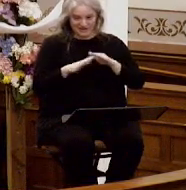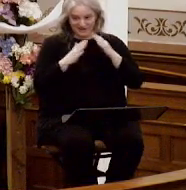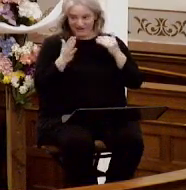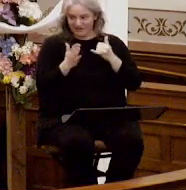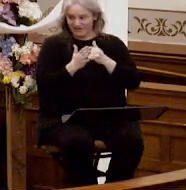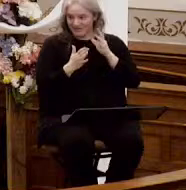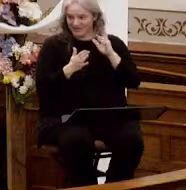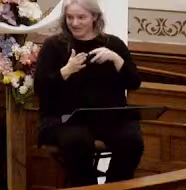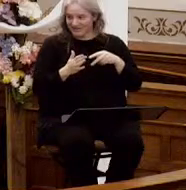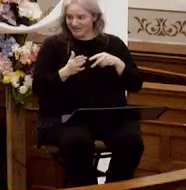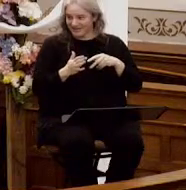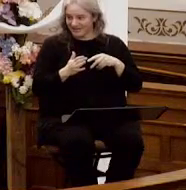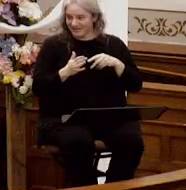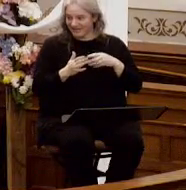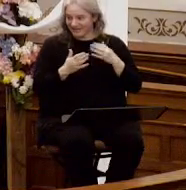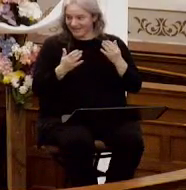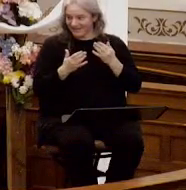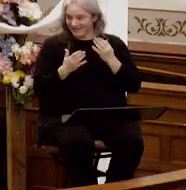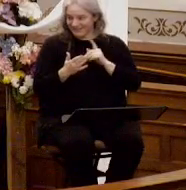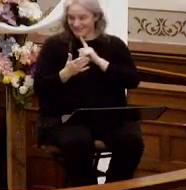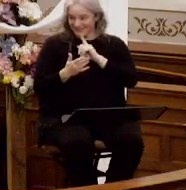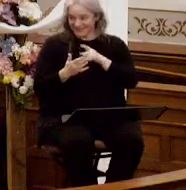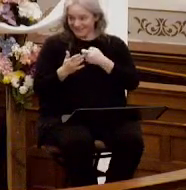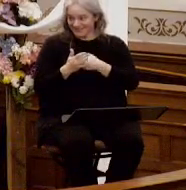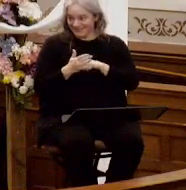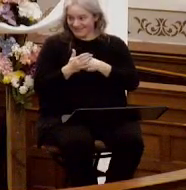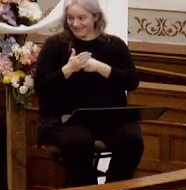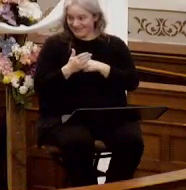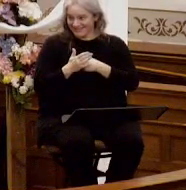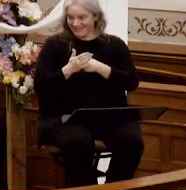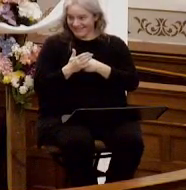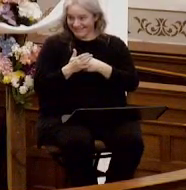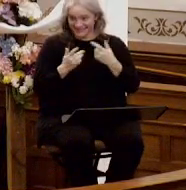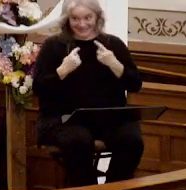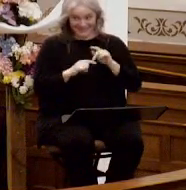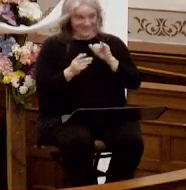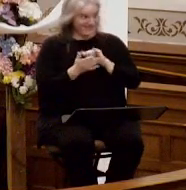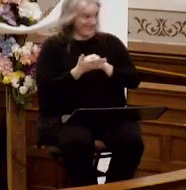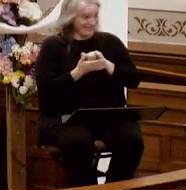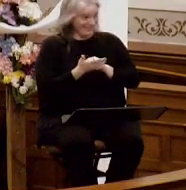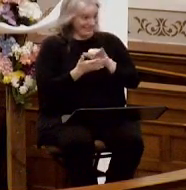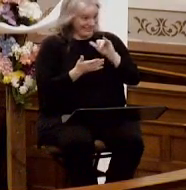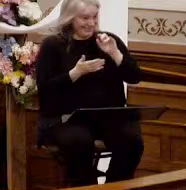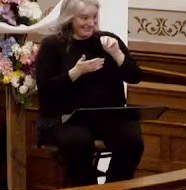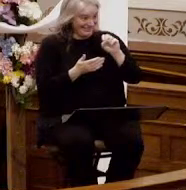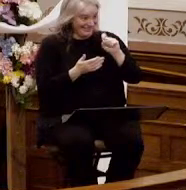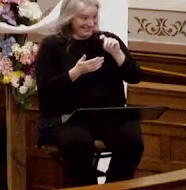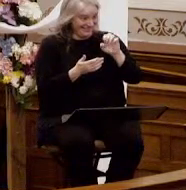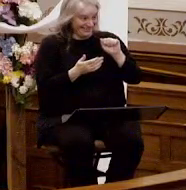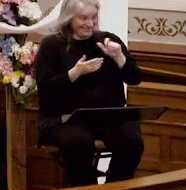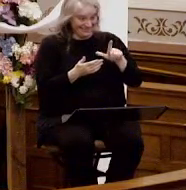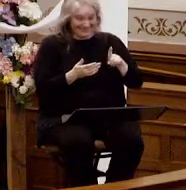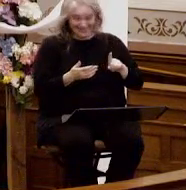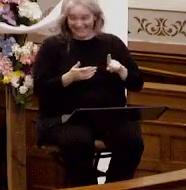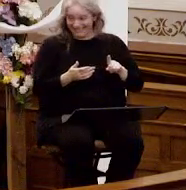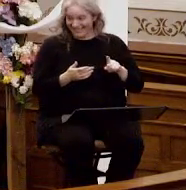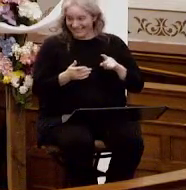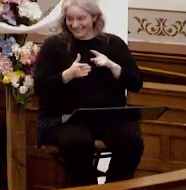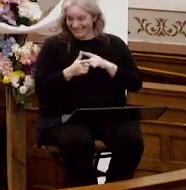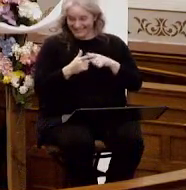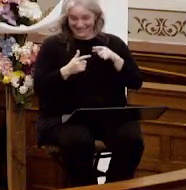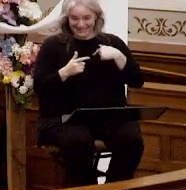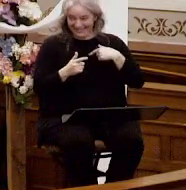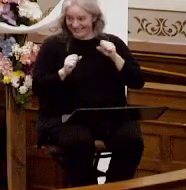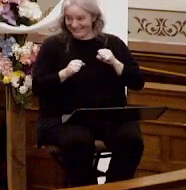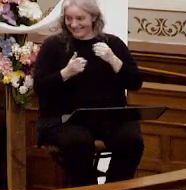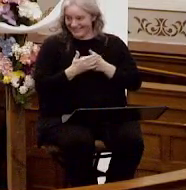what's inside. Should I try the real key instead? Yeah. All right. Then you can give it back. And then I can give it back. All